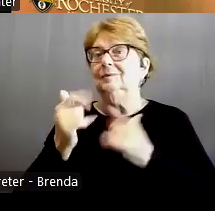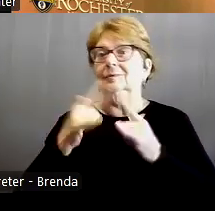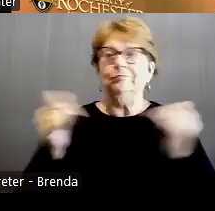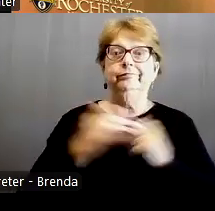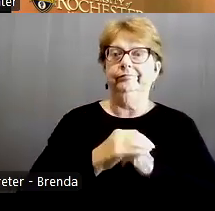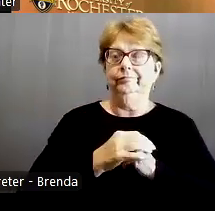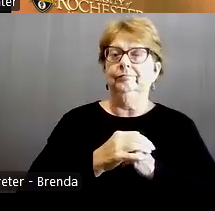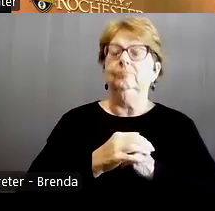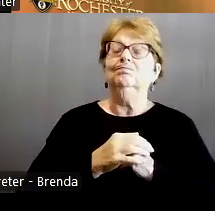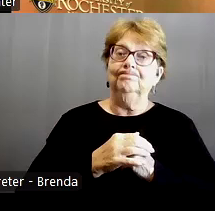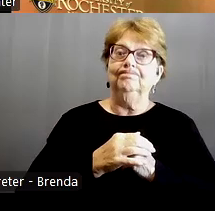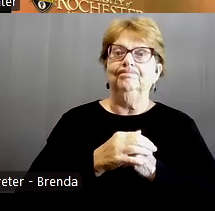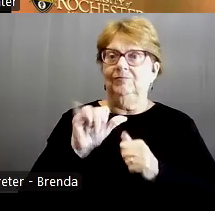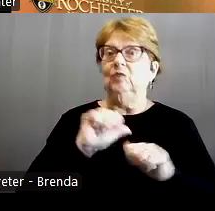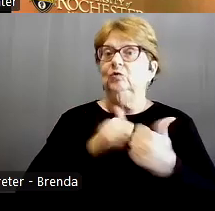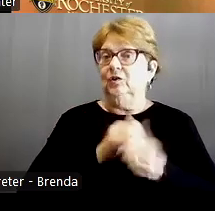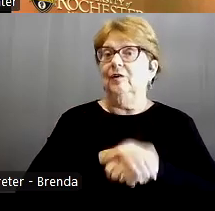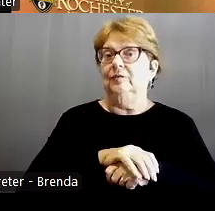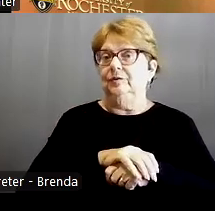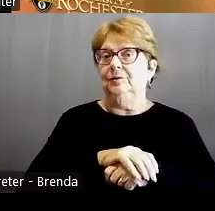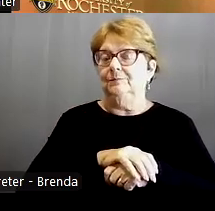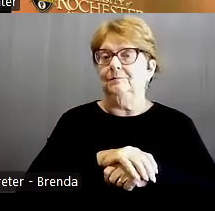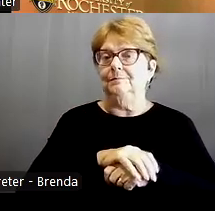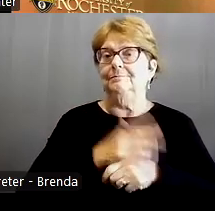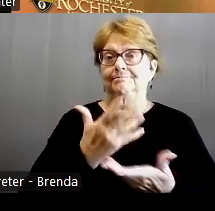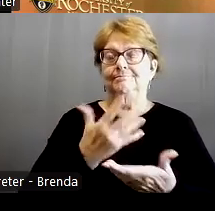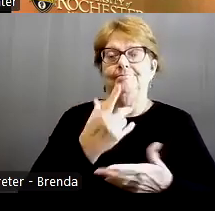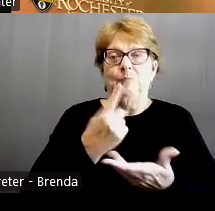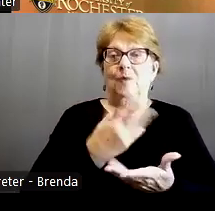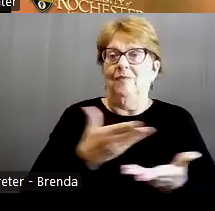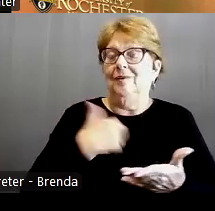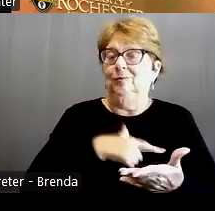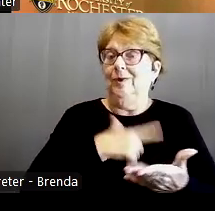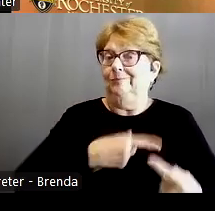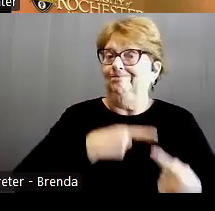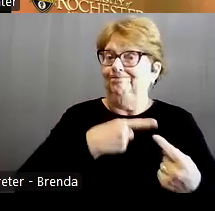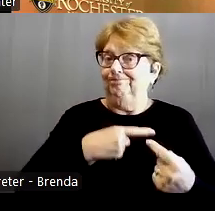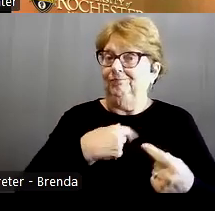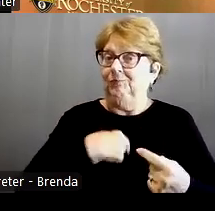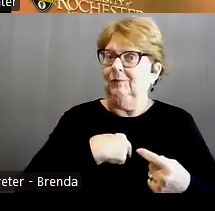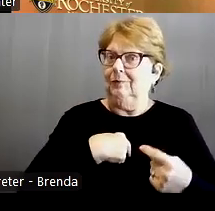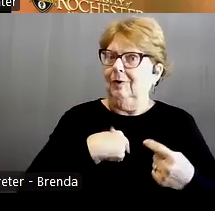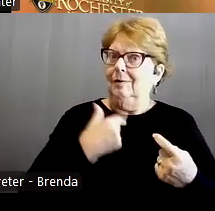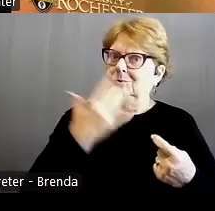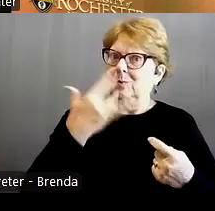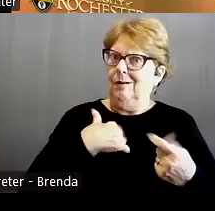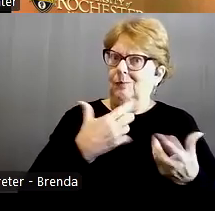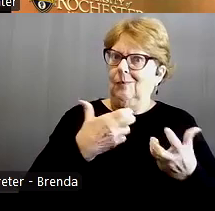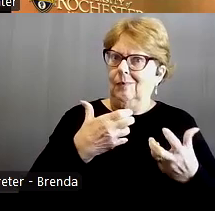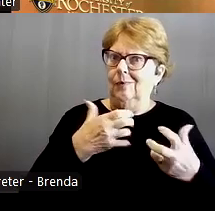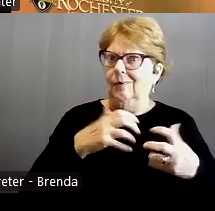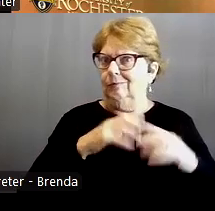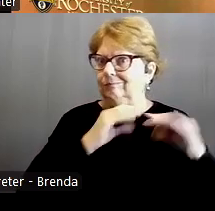Yeah, that's a challenging one. This is one of the things that we contend with here, which is one of the reasons I'm very invested in trying to do training and let people kind